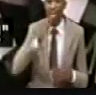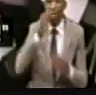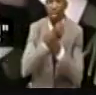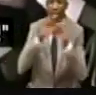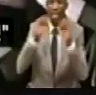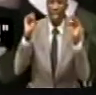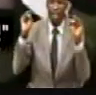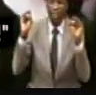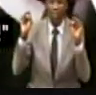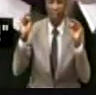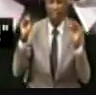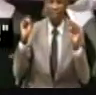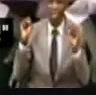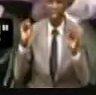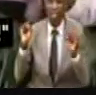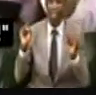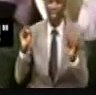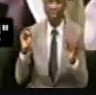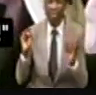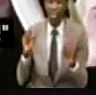showers. In the midst of the